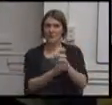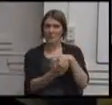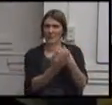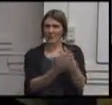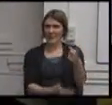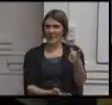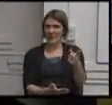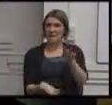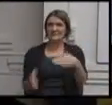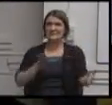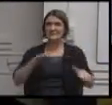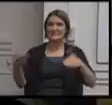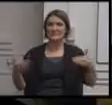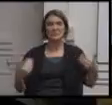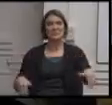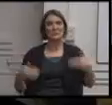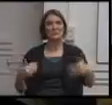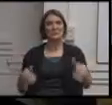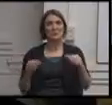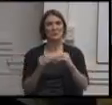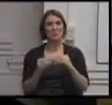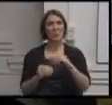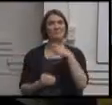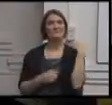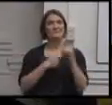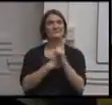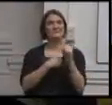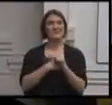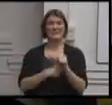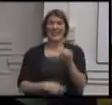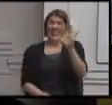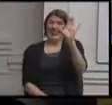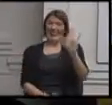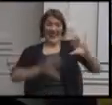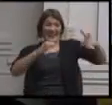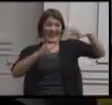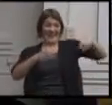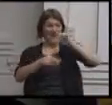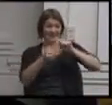I tell you this because this is basically the makeup of West Brattleboro.